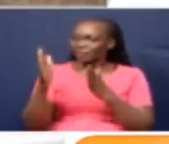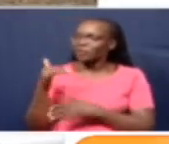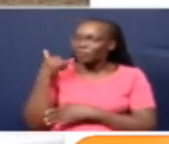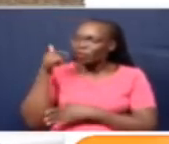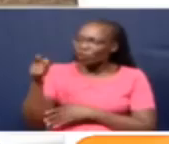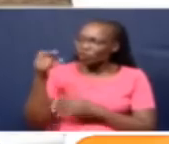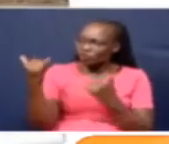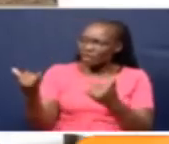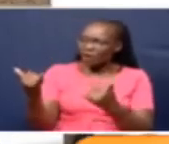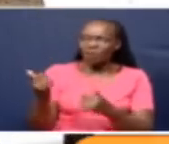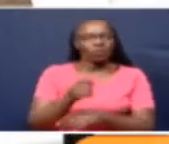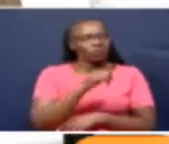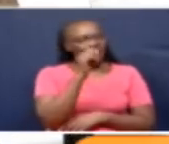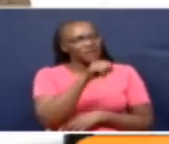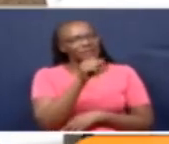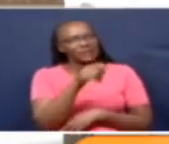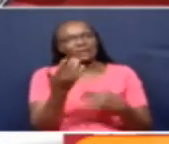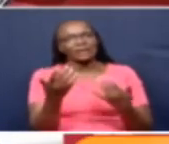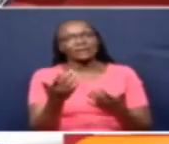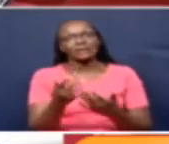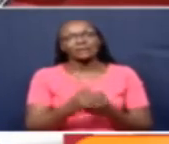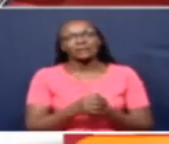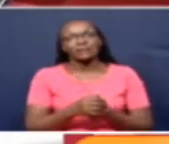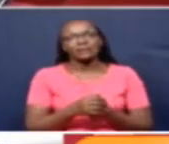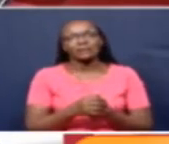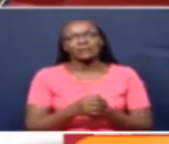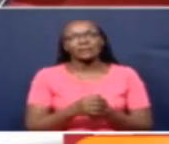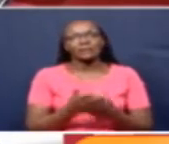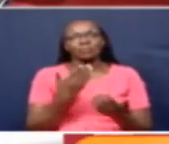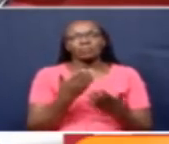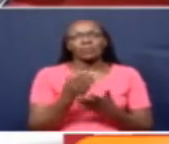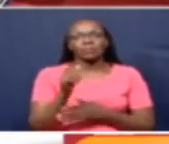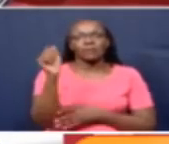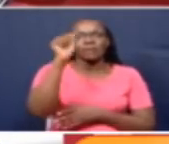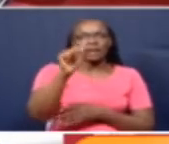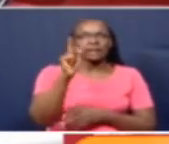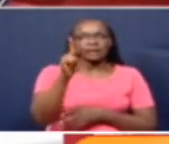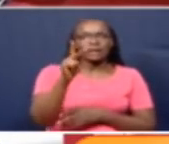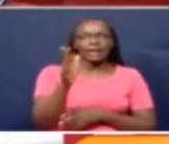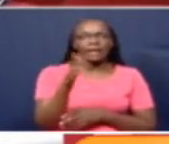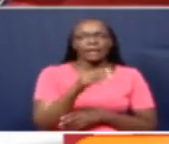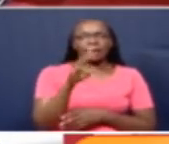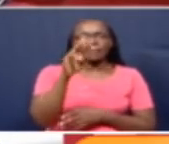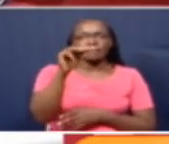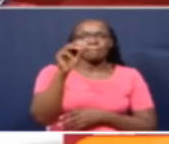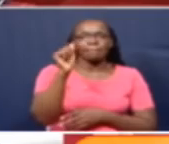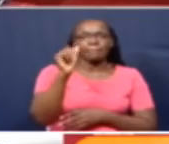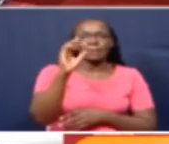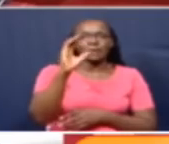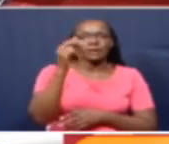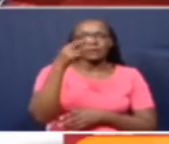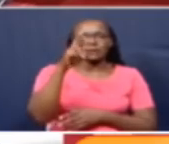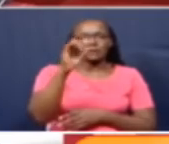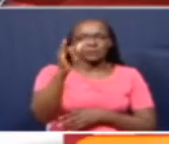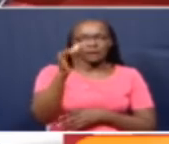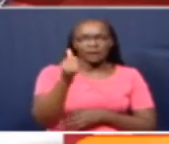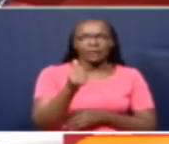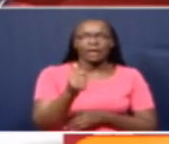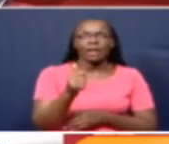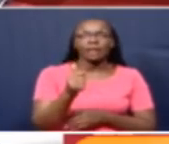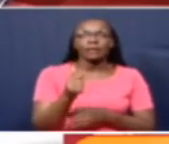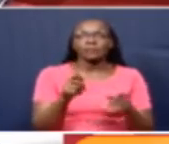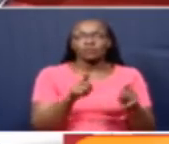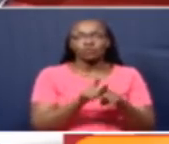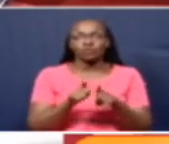Yeah, golf club. Oh yeah, that's K Macharia. Yeah. During Madu Papers. Madu, yeah. Madu fantastic, Papers. Fantastic. He's done a good job. Anyway,